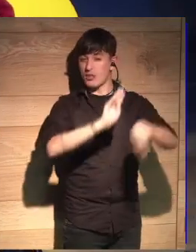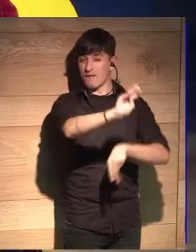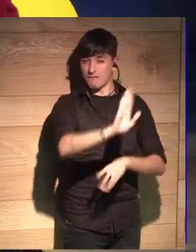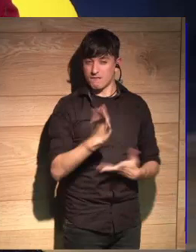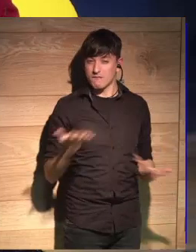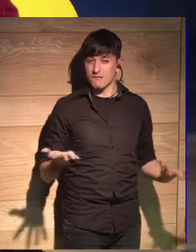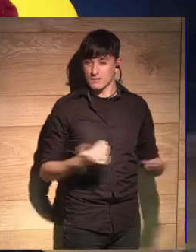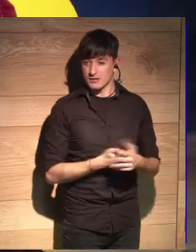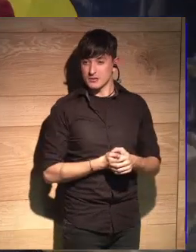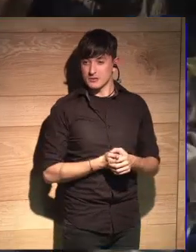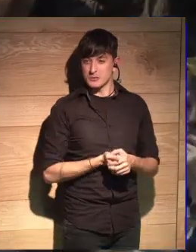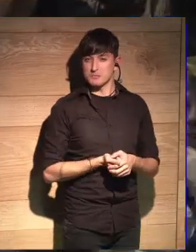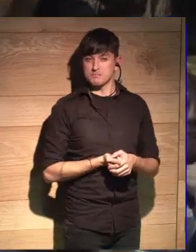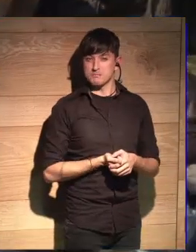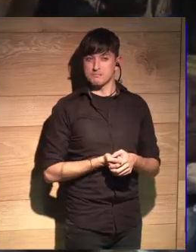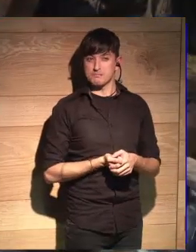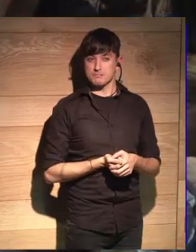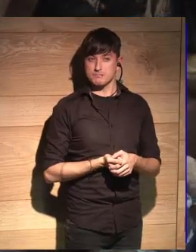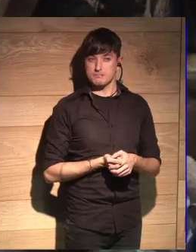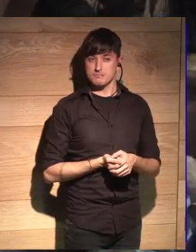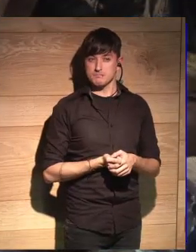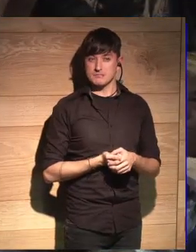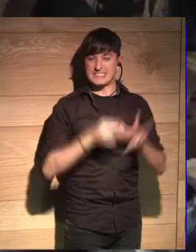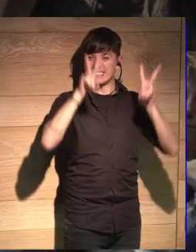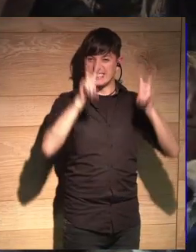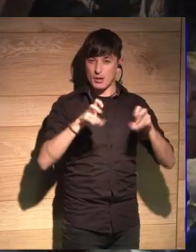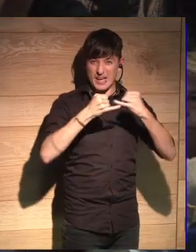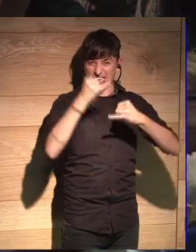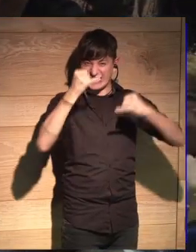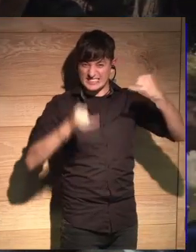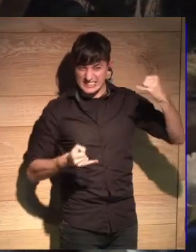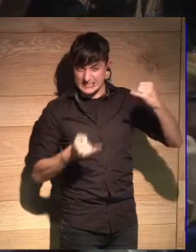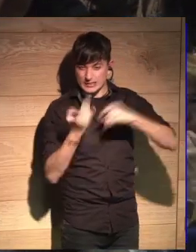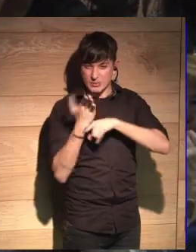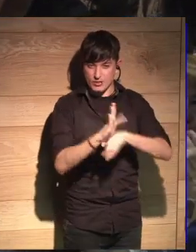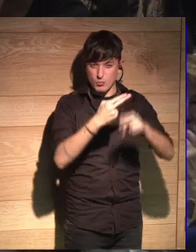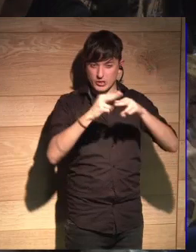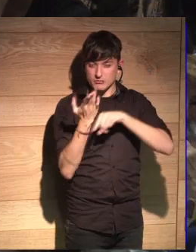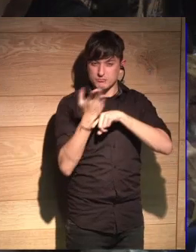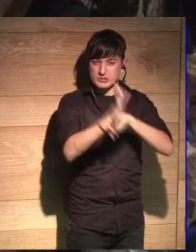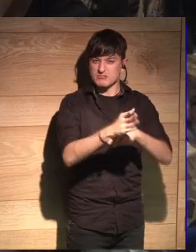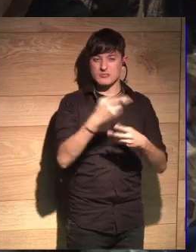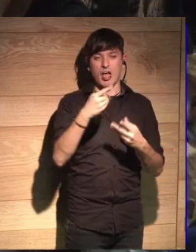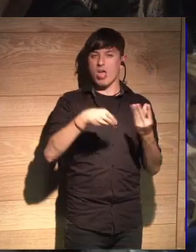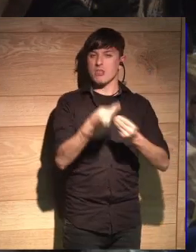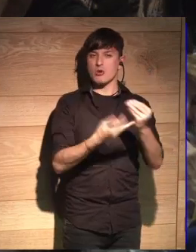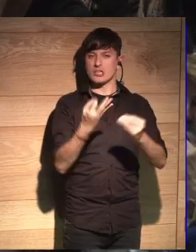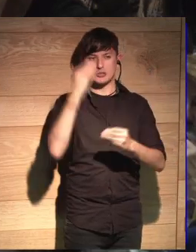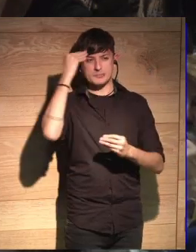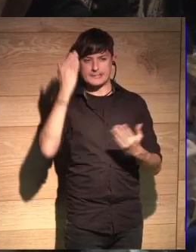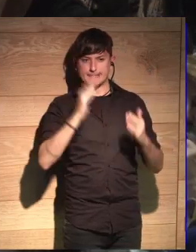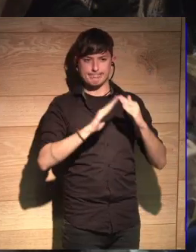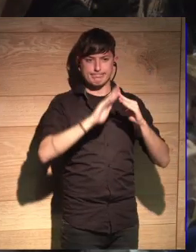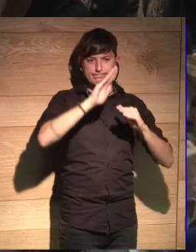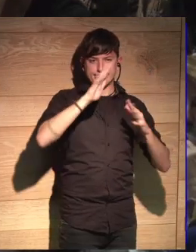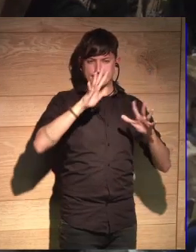about the political representation crisis? I feel there's a lot of turmoil in Latin America, for example, at the moment, that has